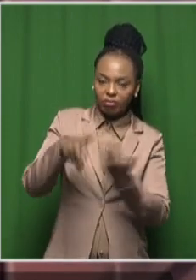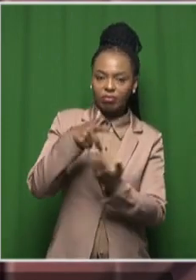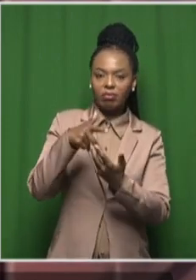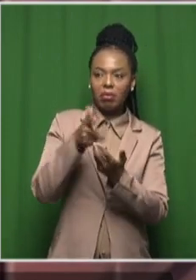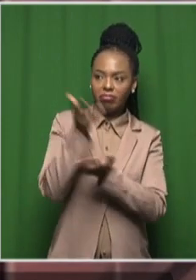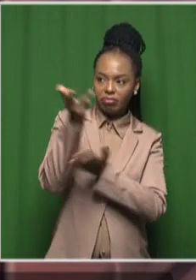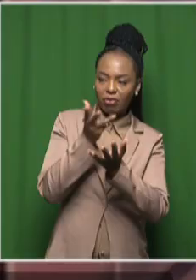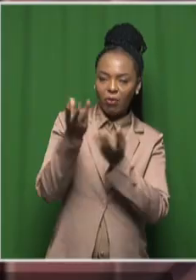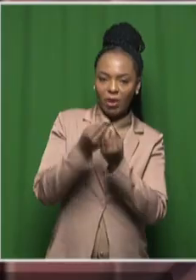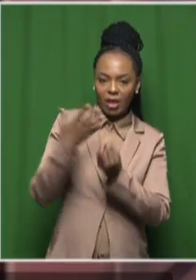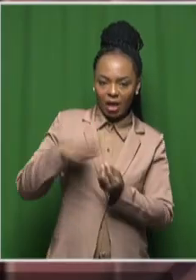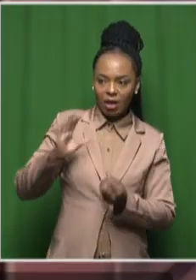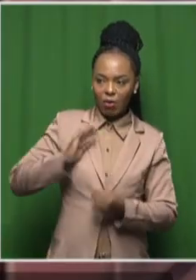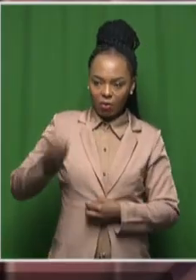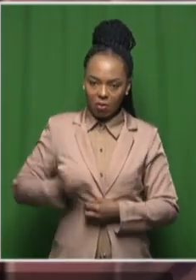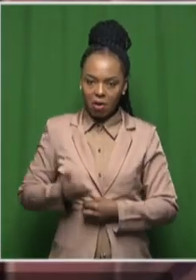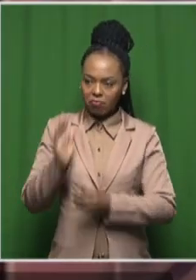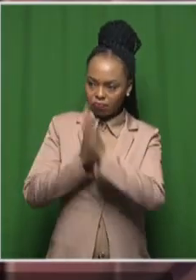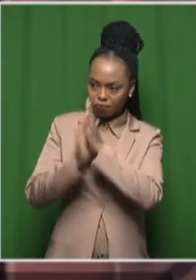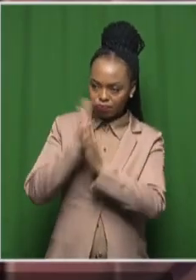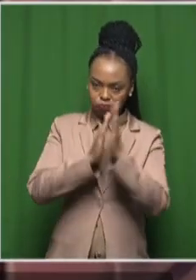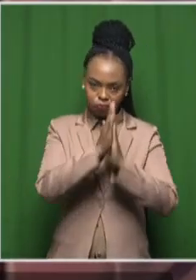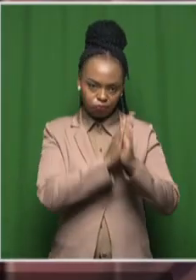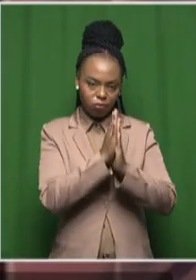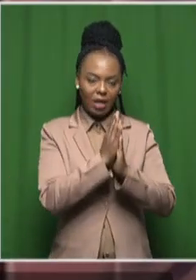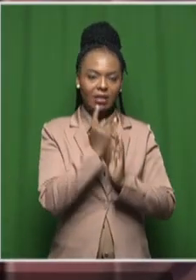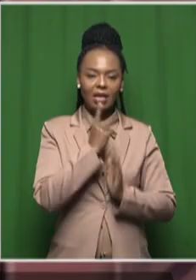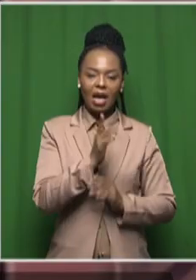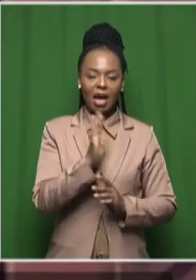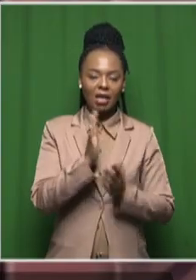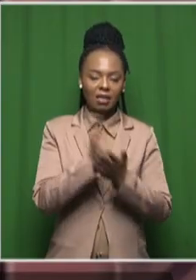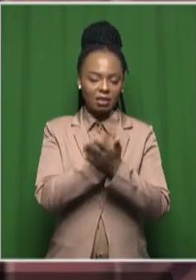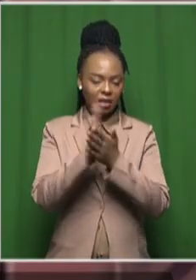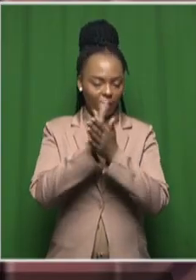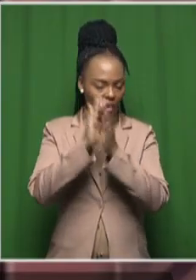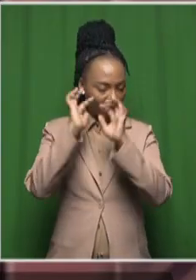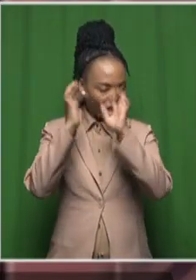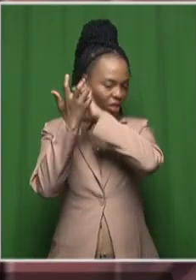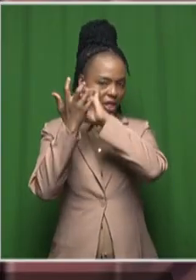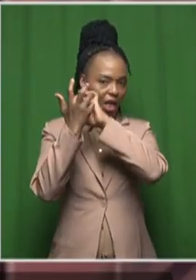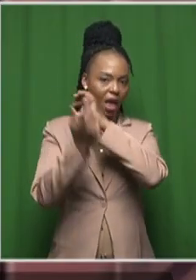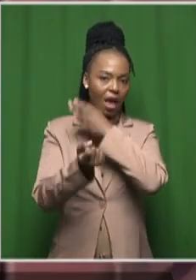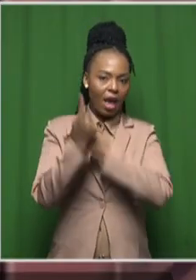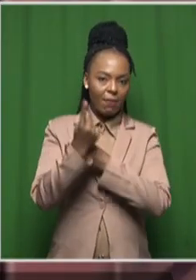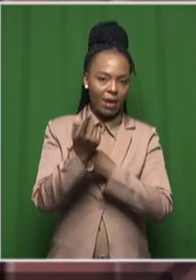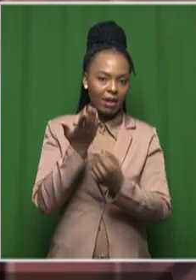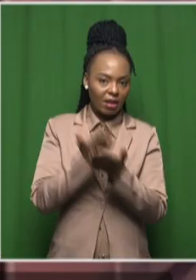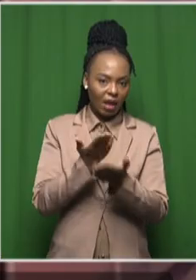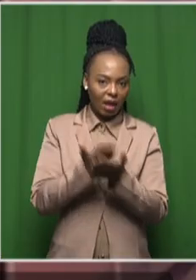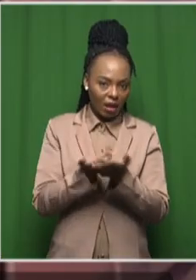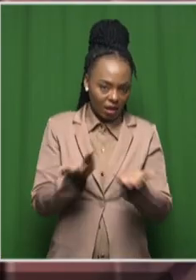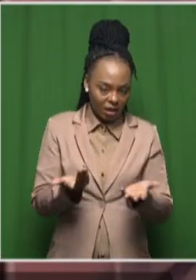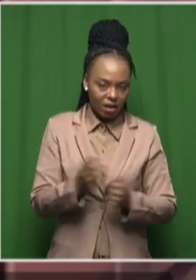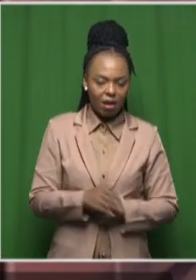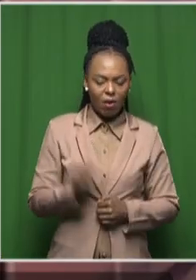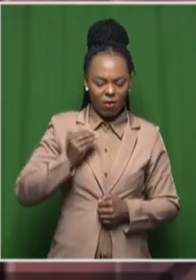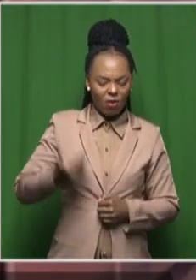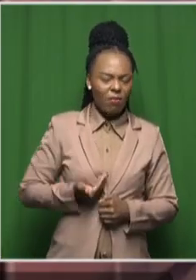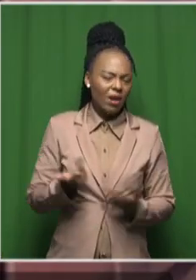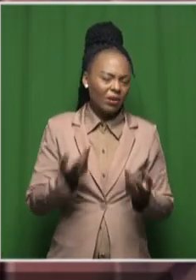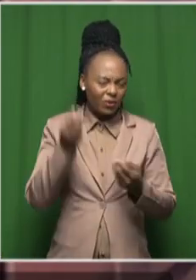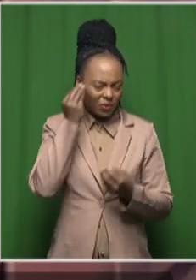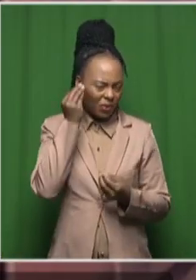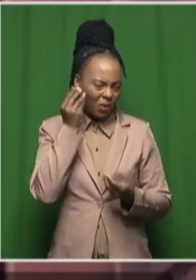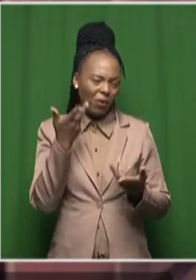the industry, they were like, these are all distraction. As a woman, there's always going to be pressures